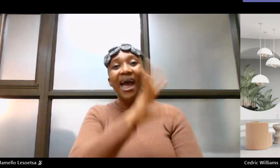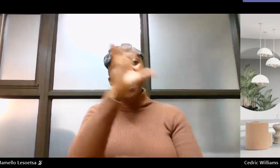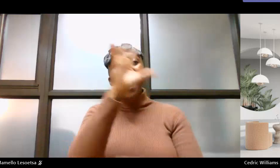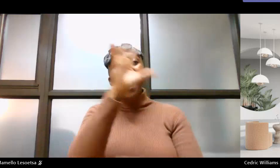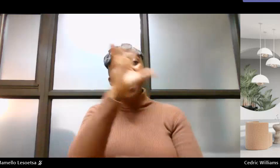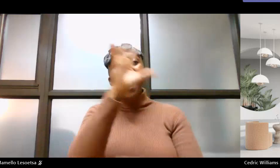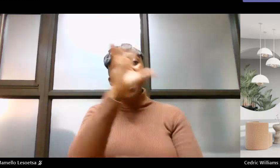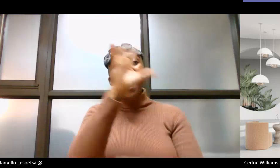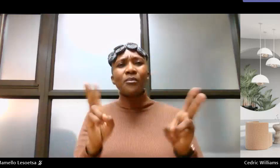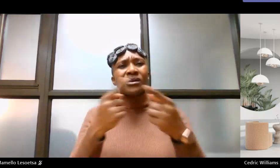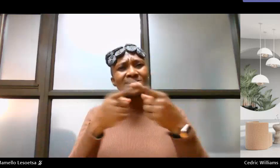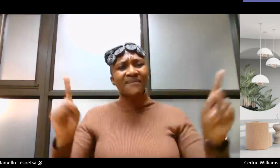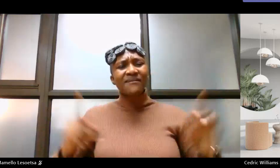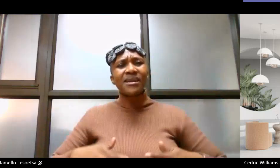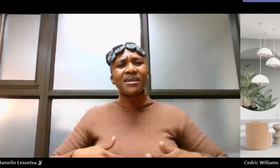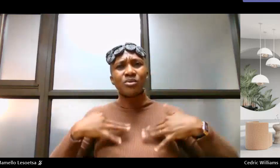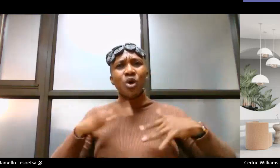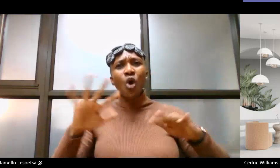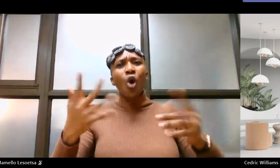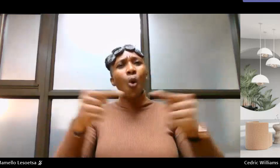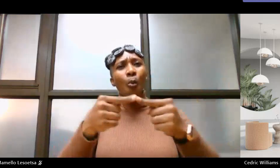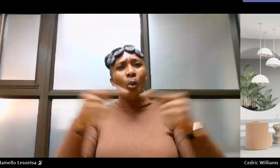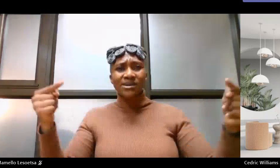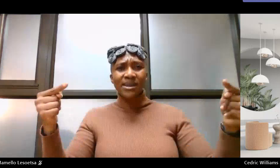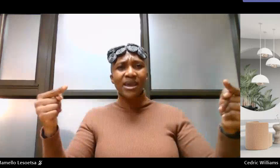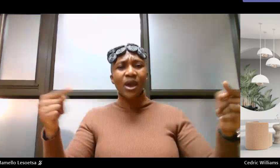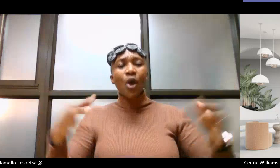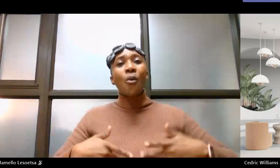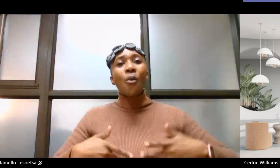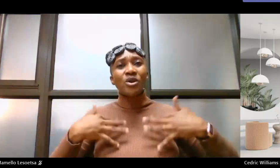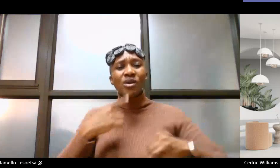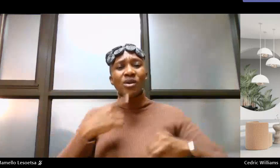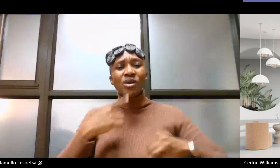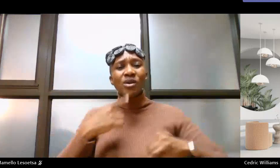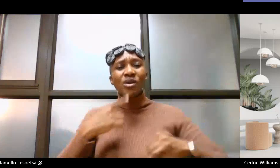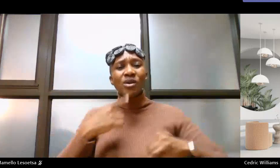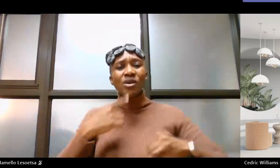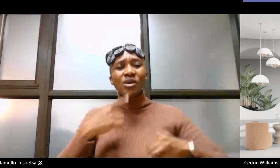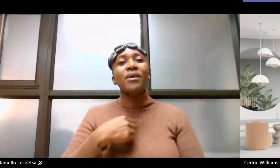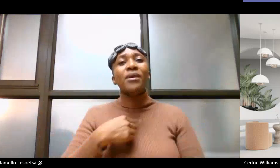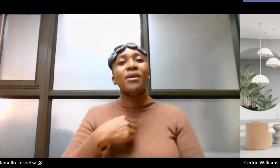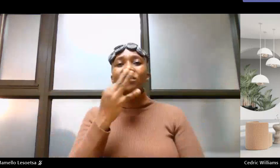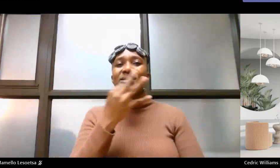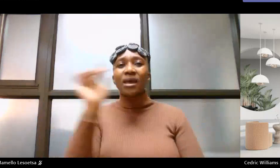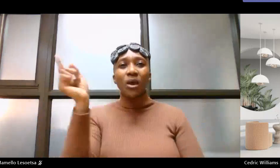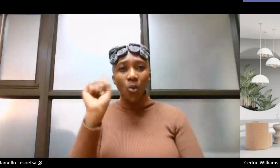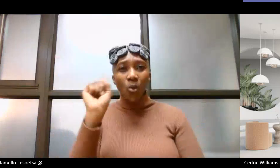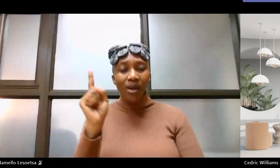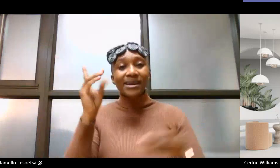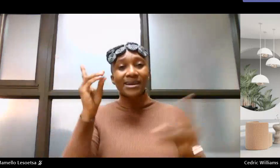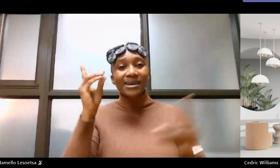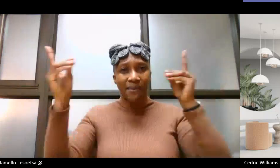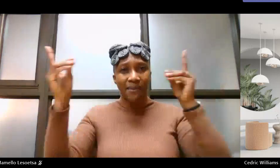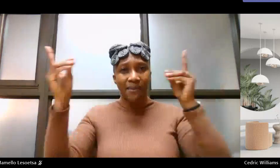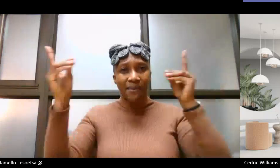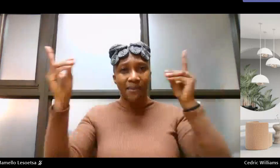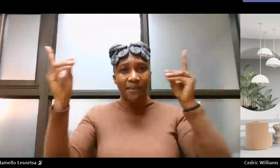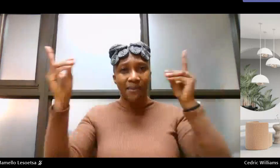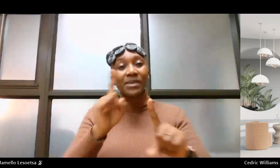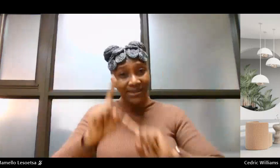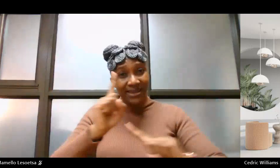different opinion or an opposing opinion about that. But what I want to say on this debate, on this discussion is